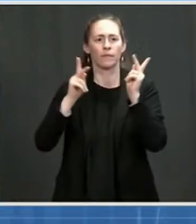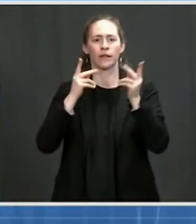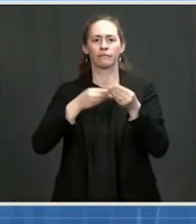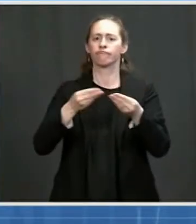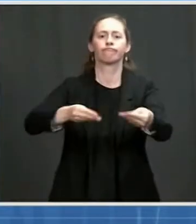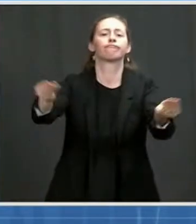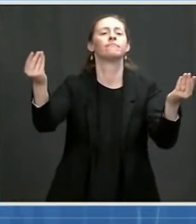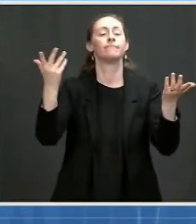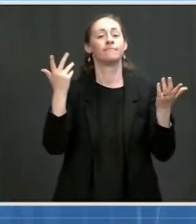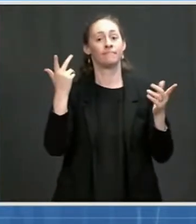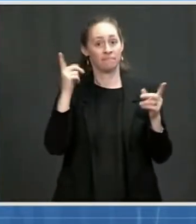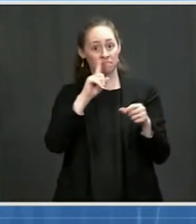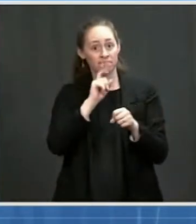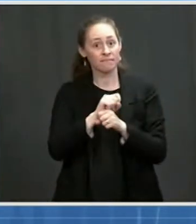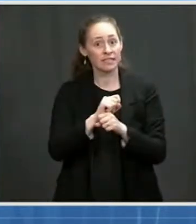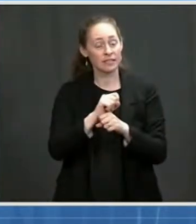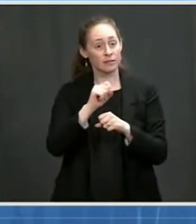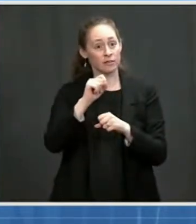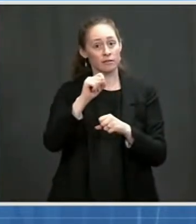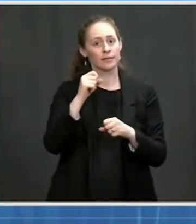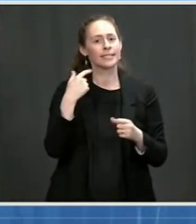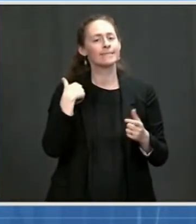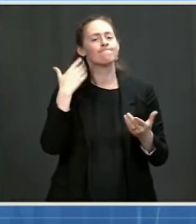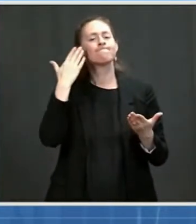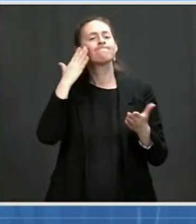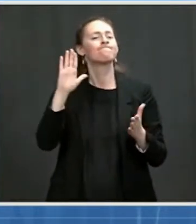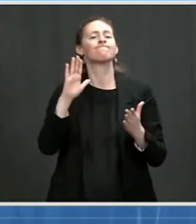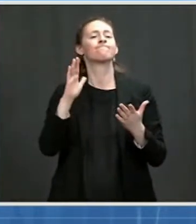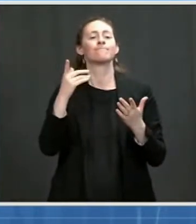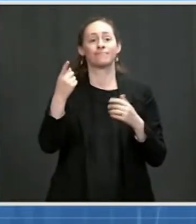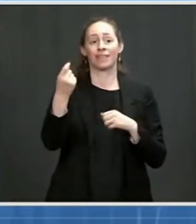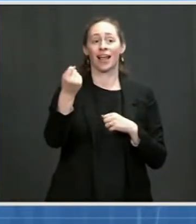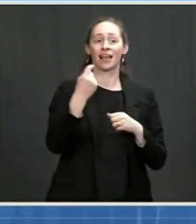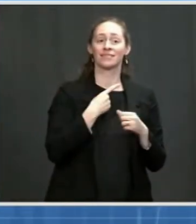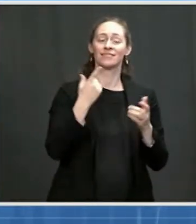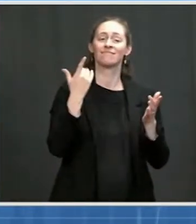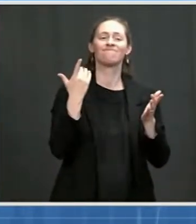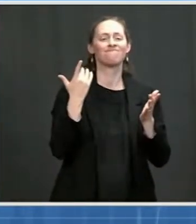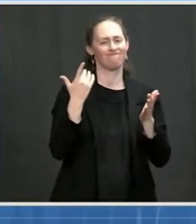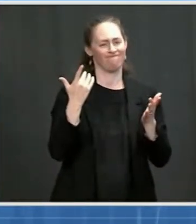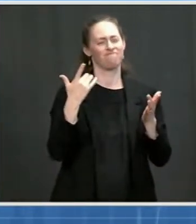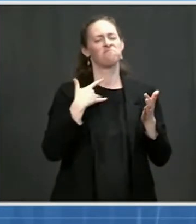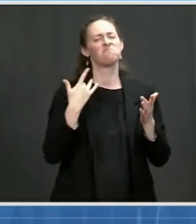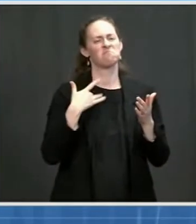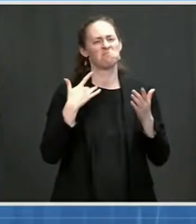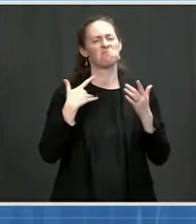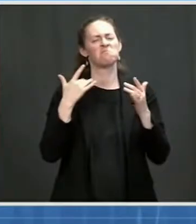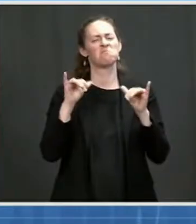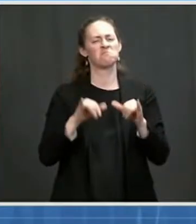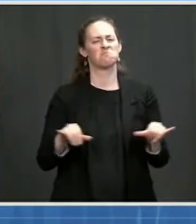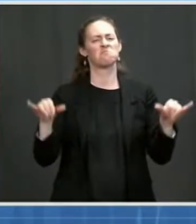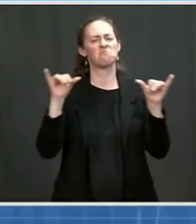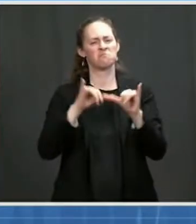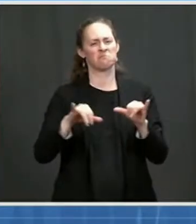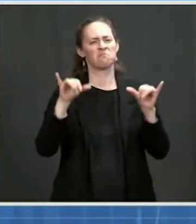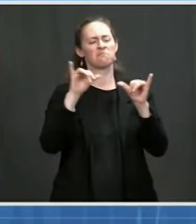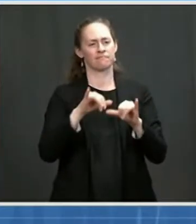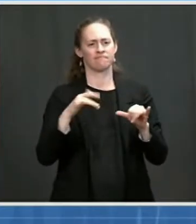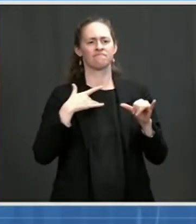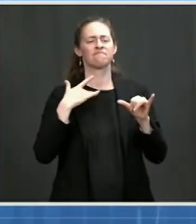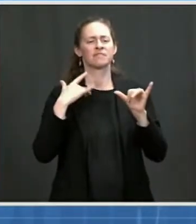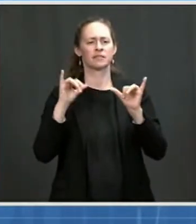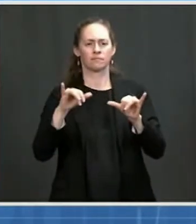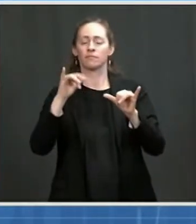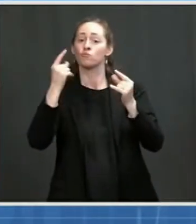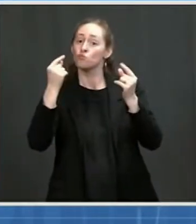that. And since this is a question that keeps being asked, we feel strongly, all of us, that we should continue with the investigation